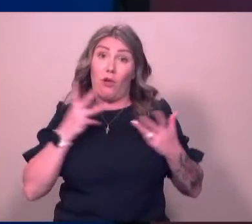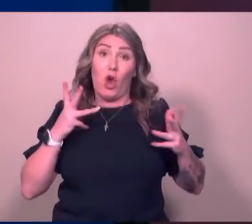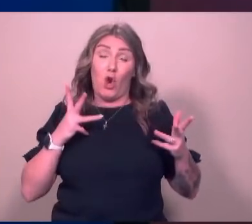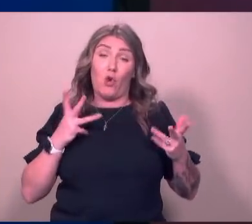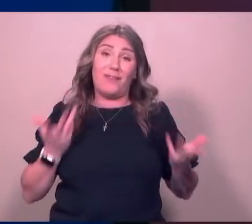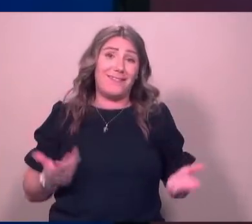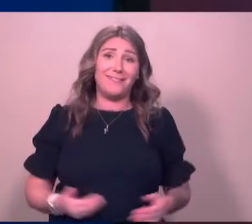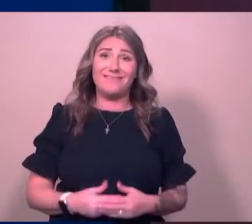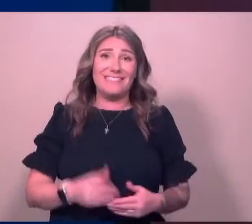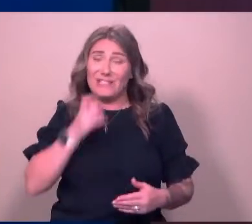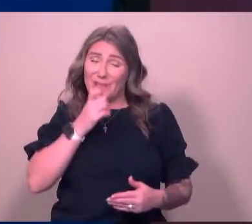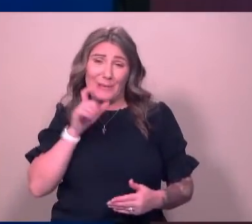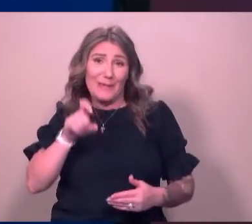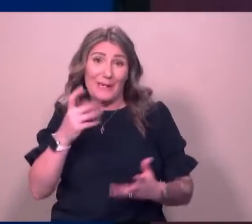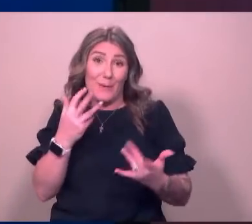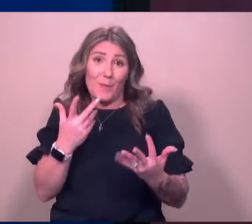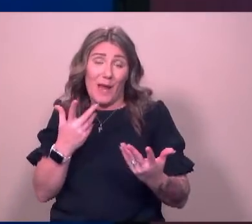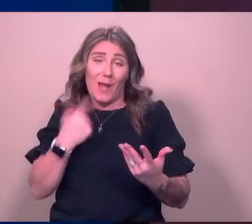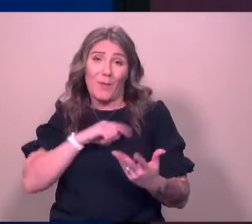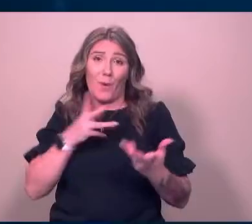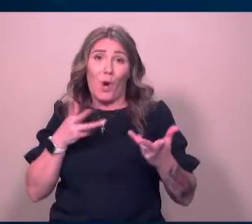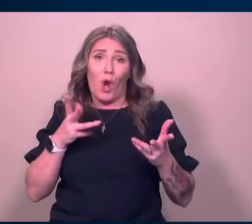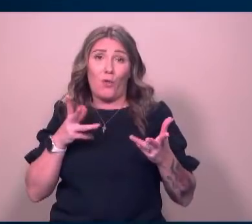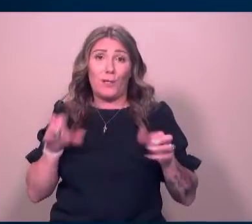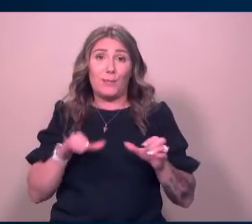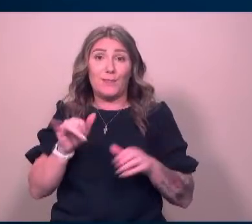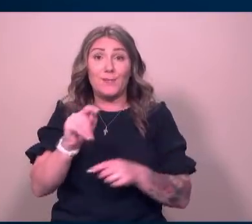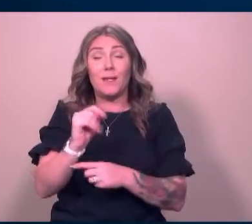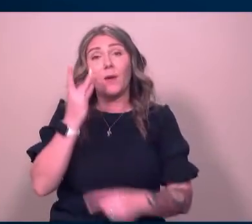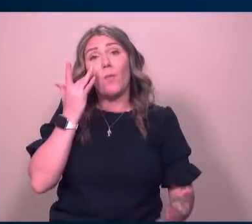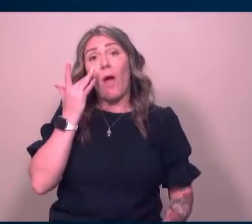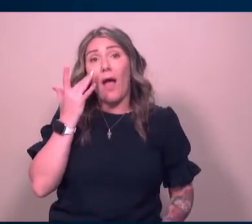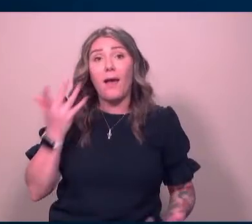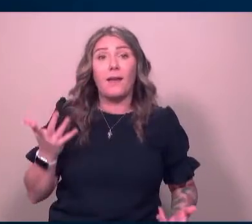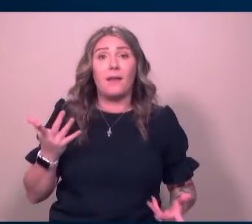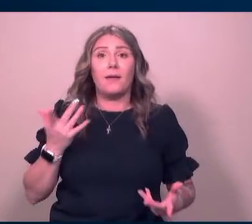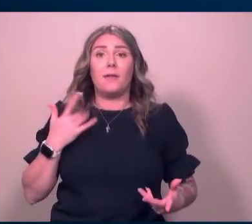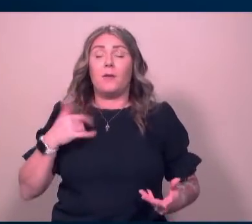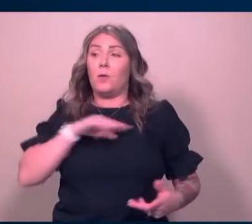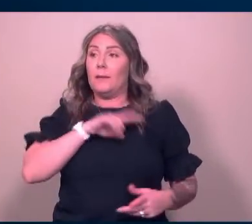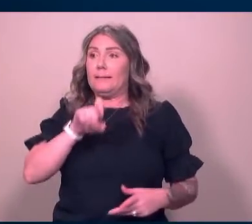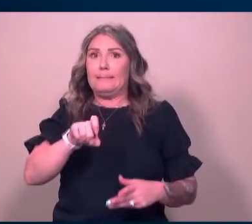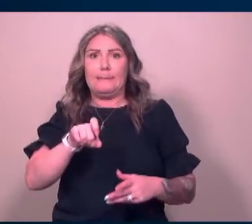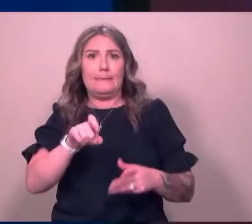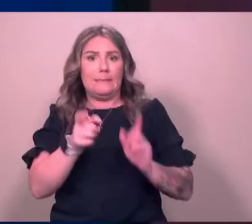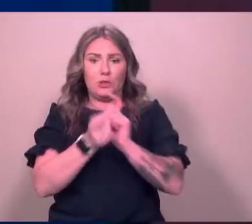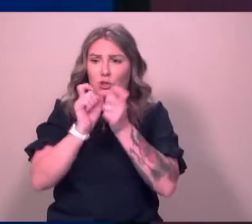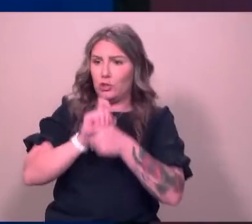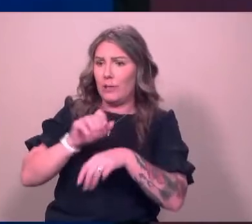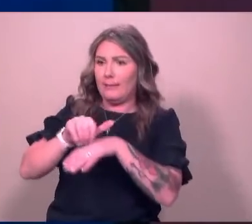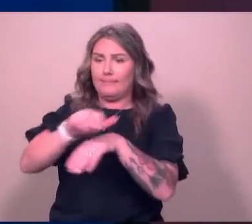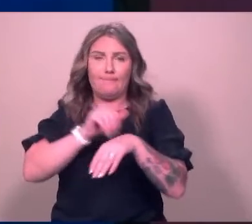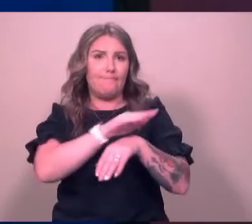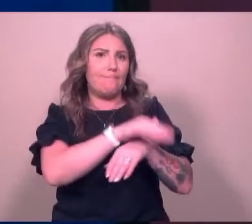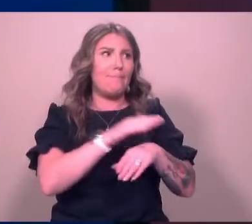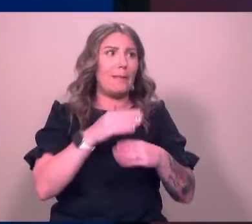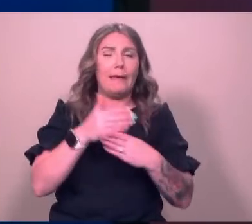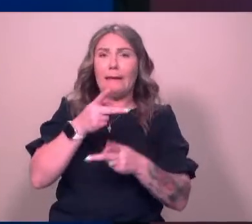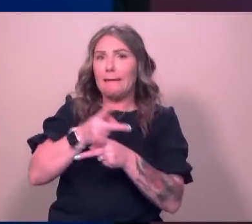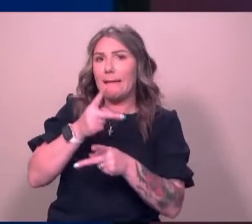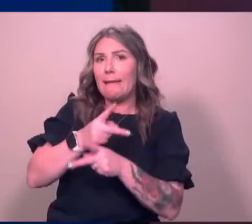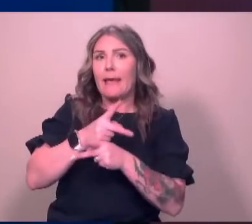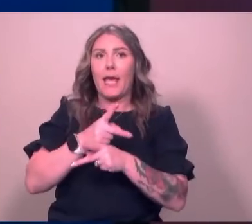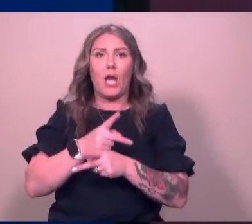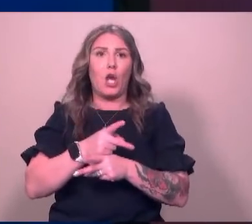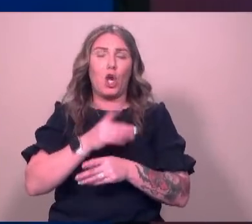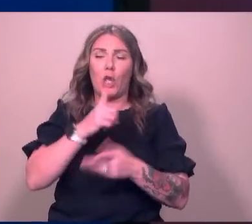don't have to wait for it. It's here. We're doing it because we're having to redistribute care to some. We're having to defer surgeries. We're canceling clinics. We're